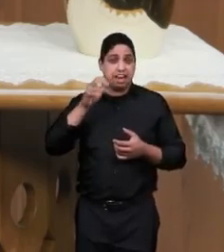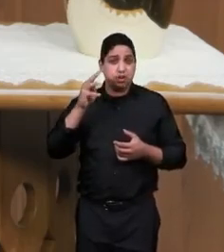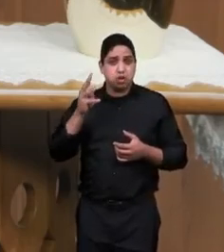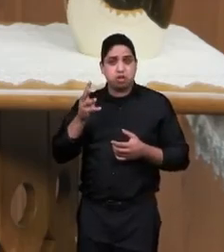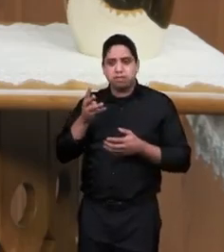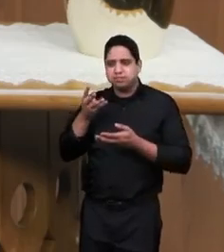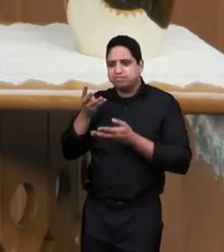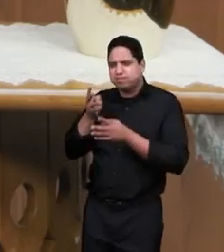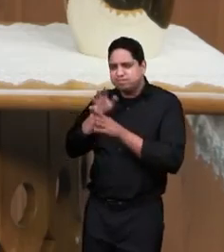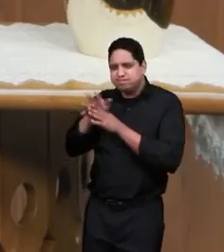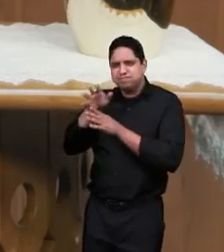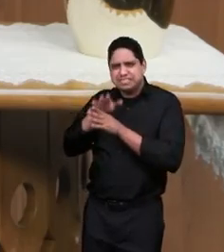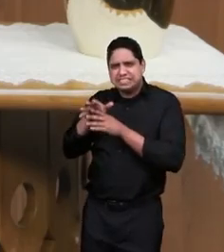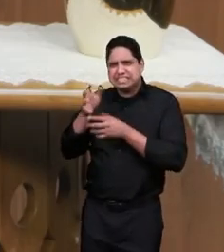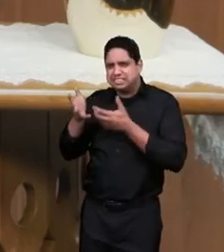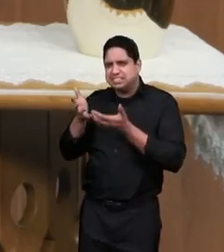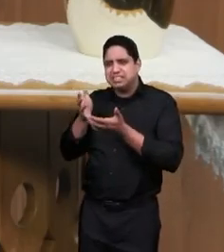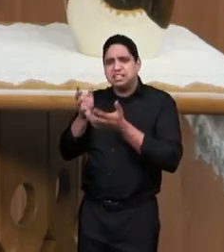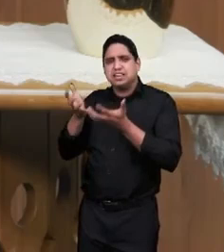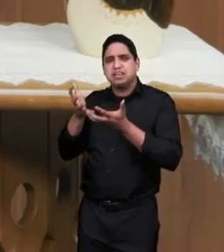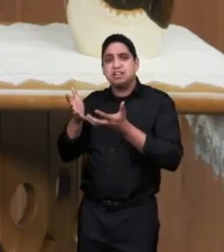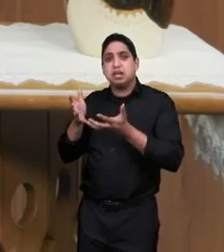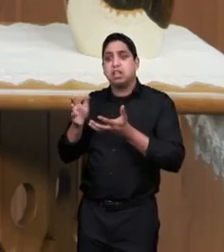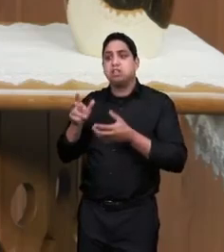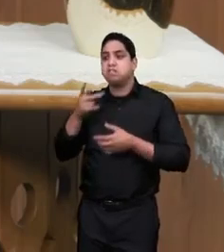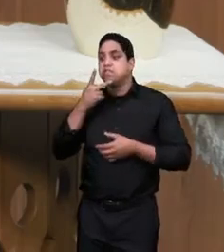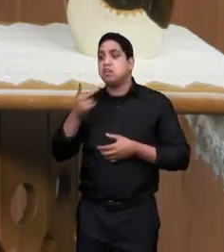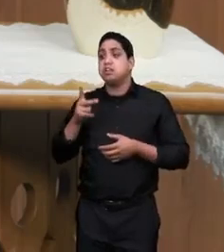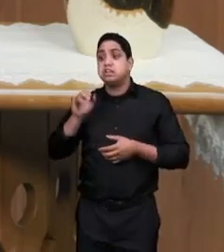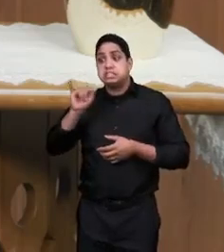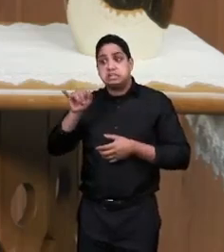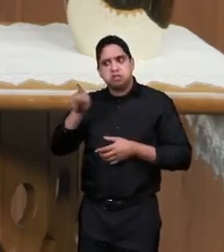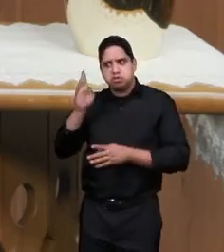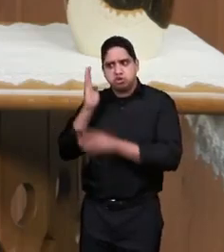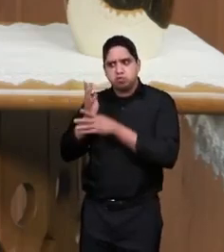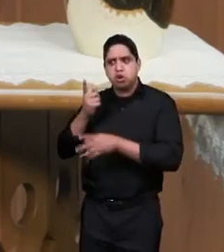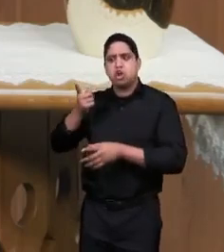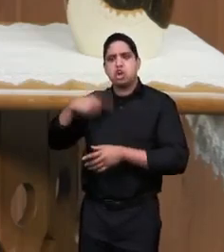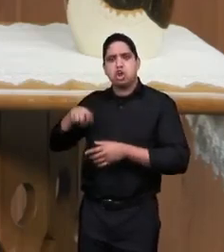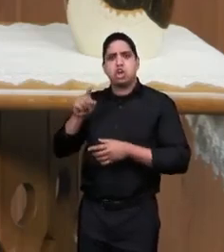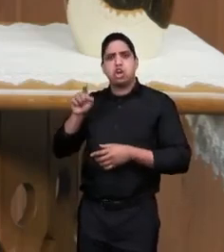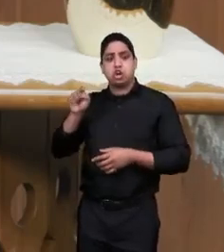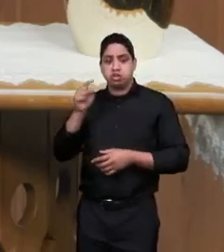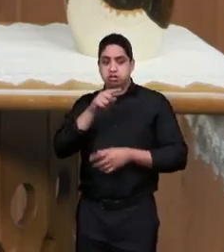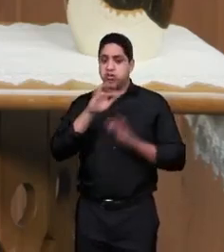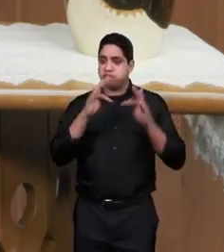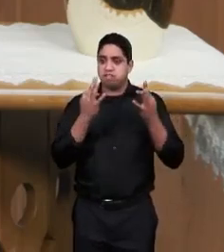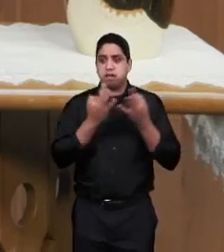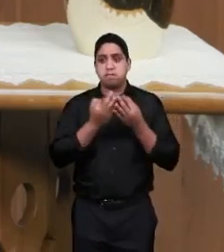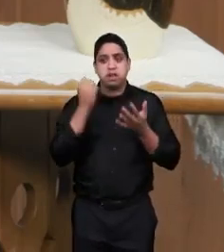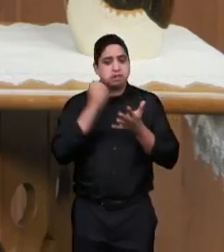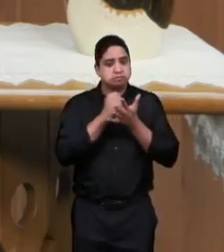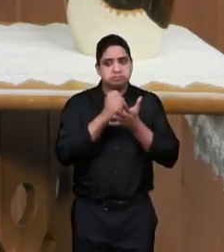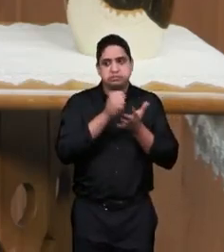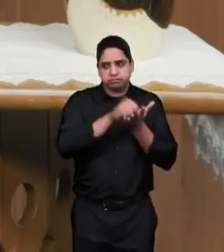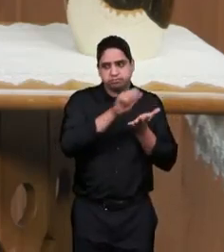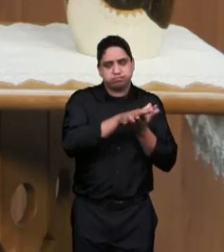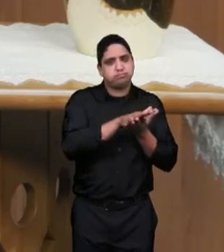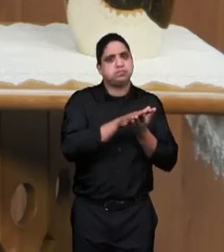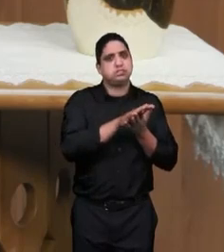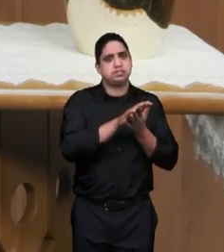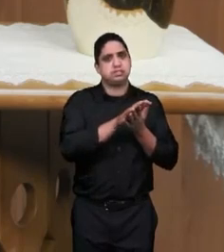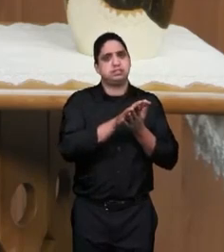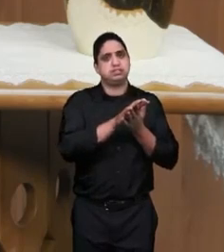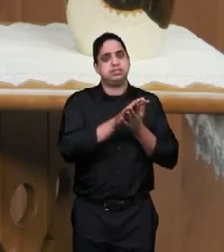to declare this of using violence to understand, to burn the house